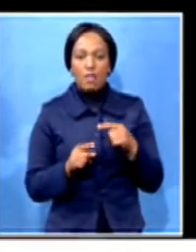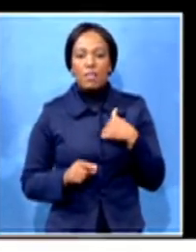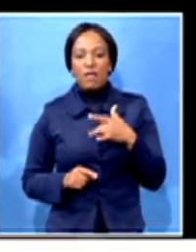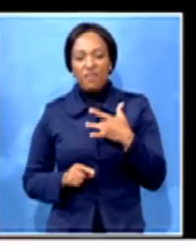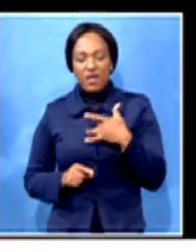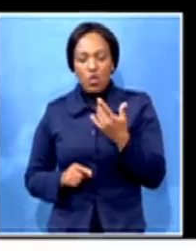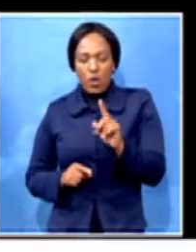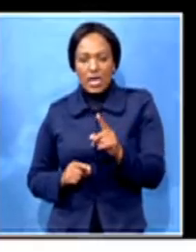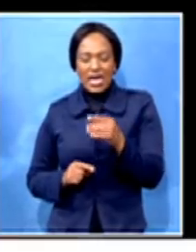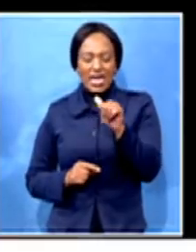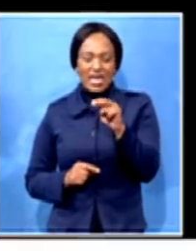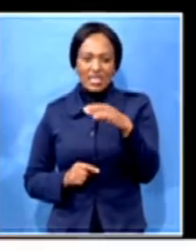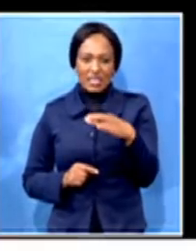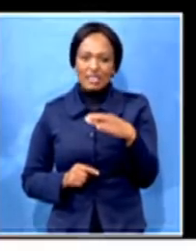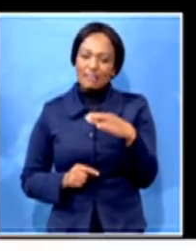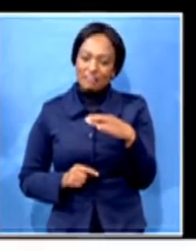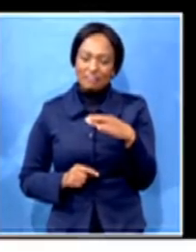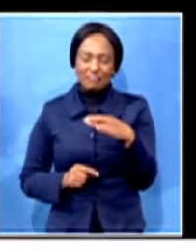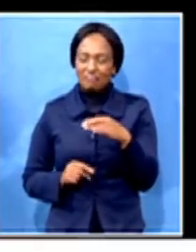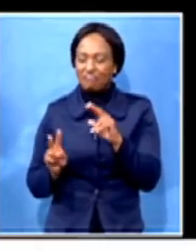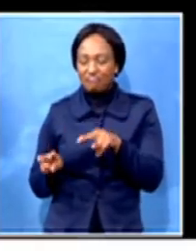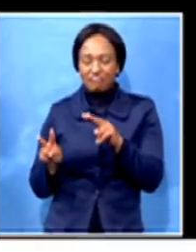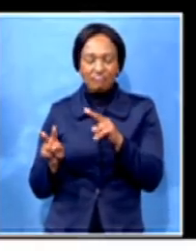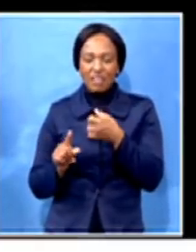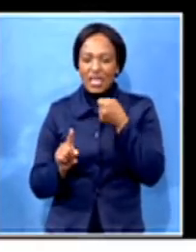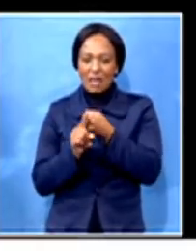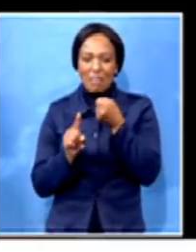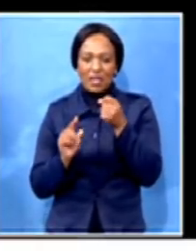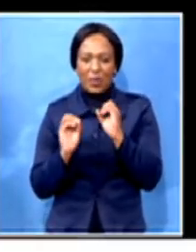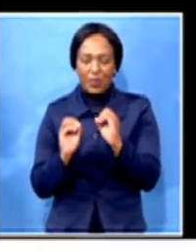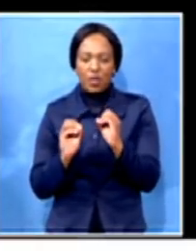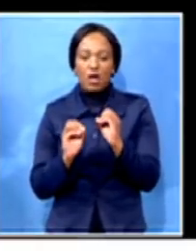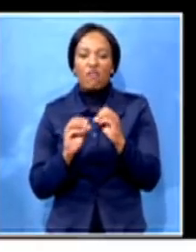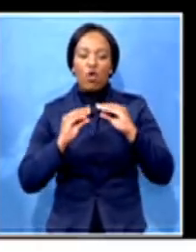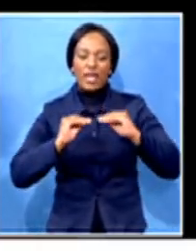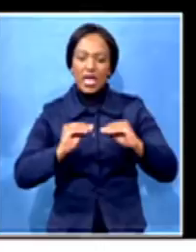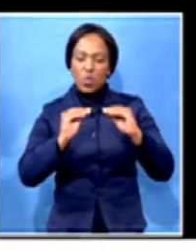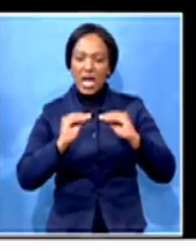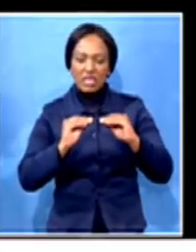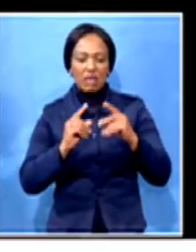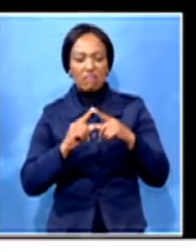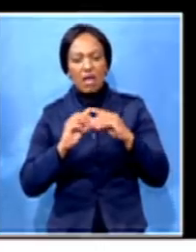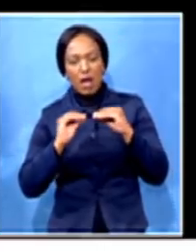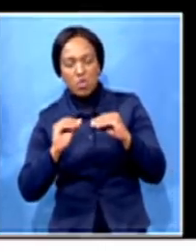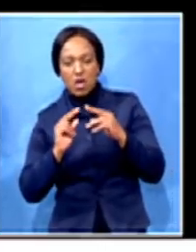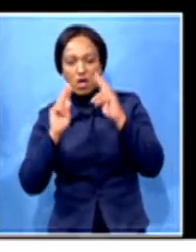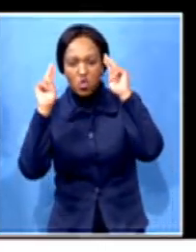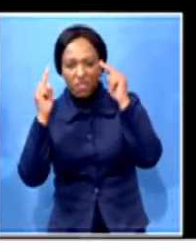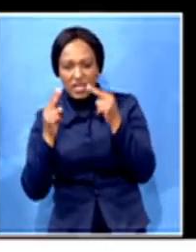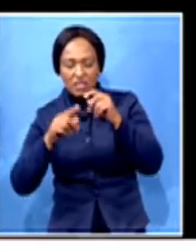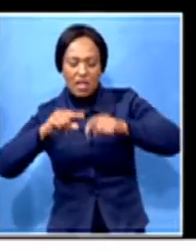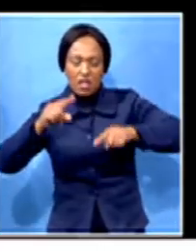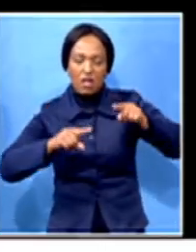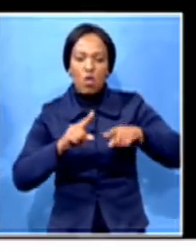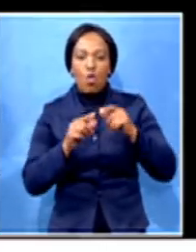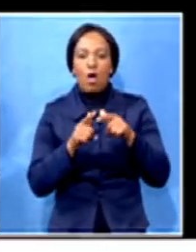the ANC underestimates the impact not just of traditional education, but also workplace-based education as the one